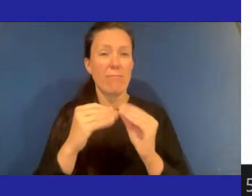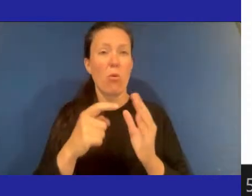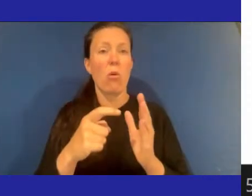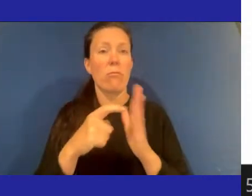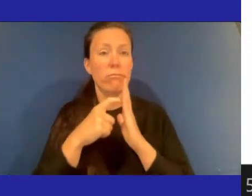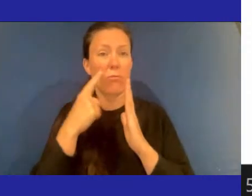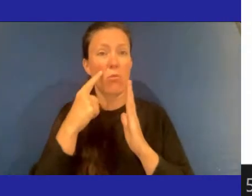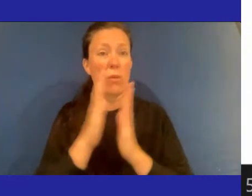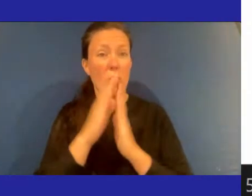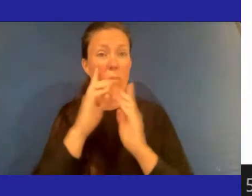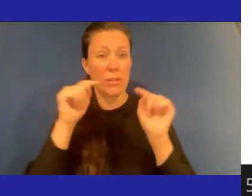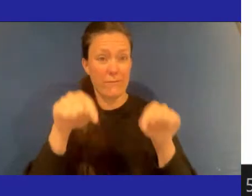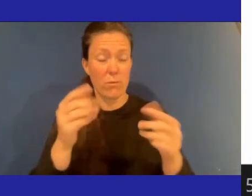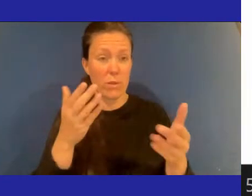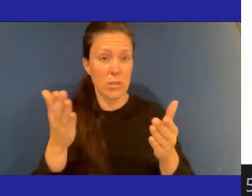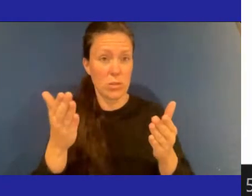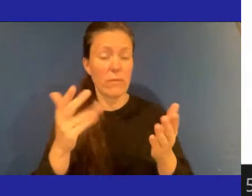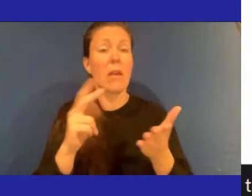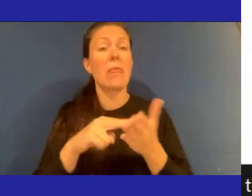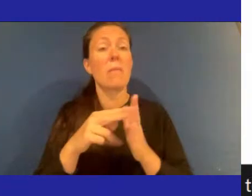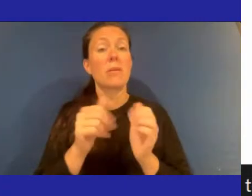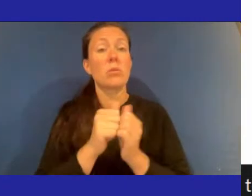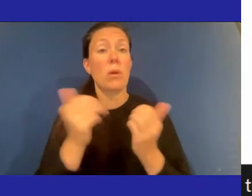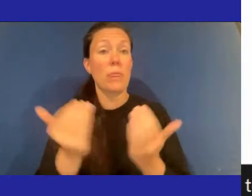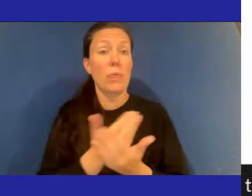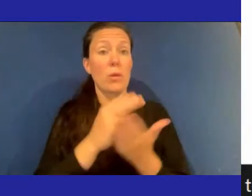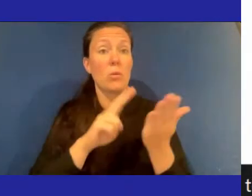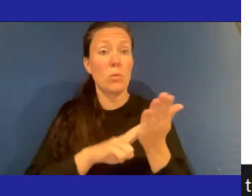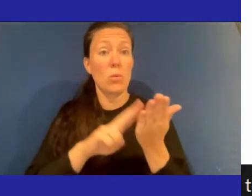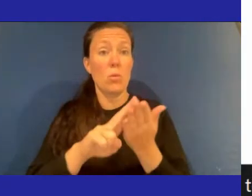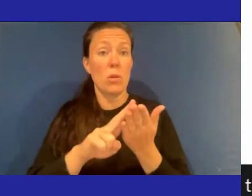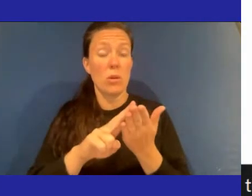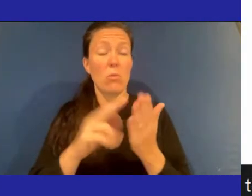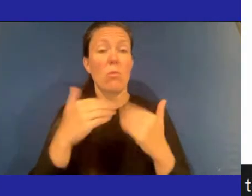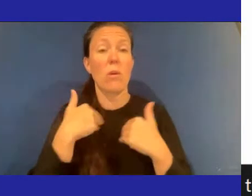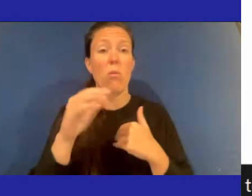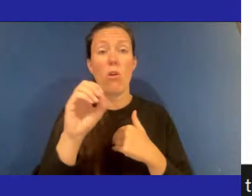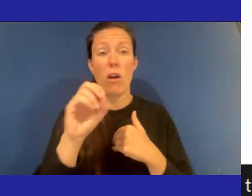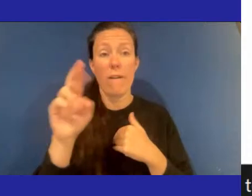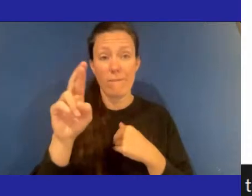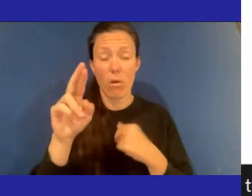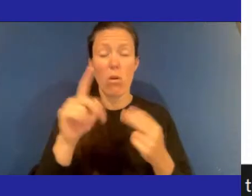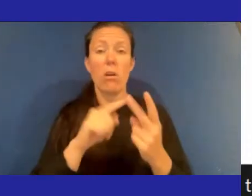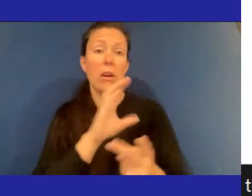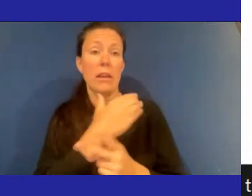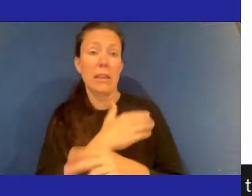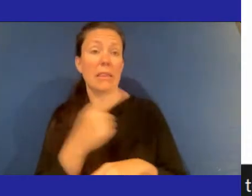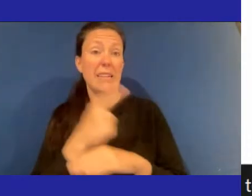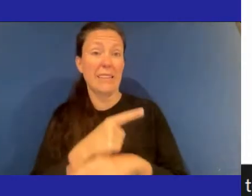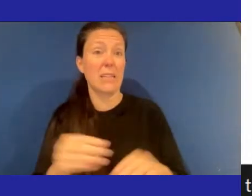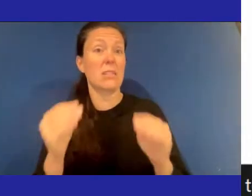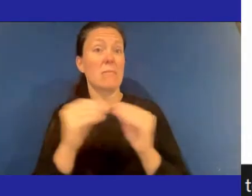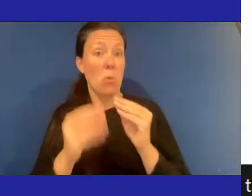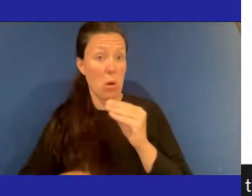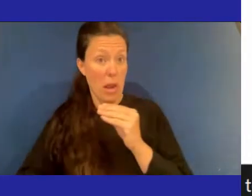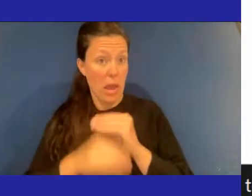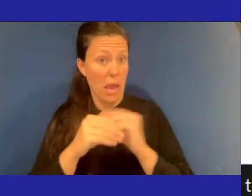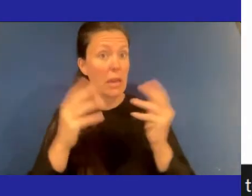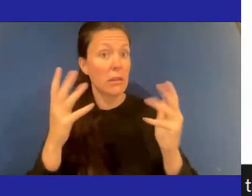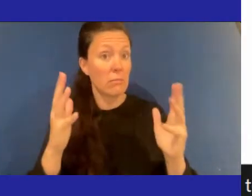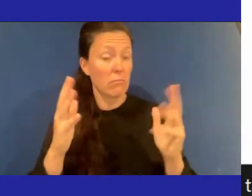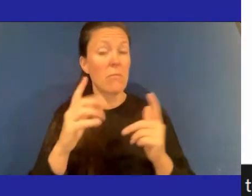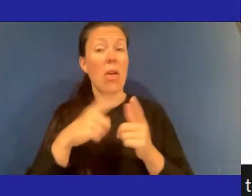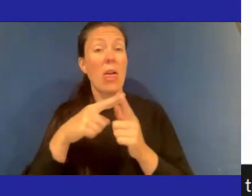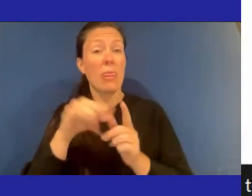So with the new contracts, we will get additional OR and clinic days. and the cost that's associated with